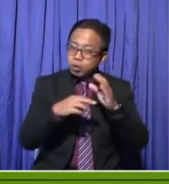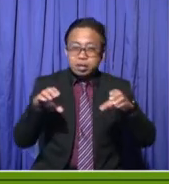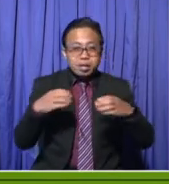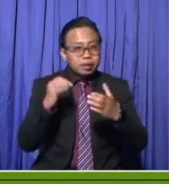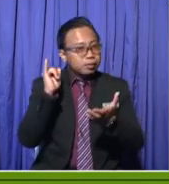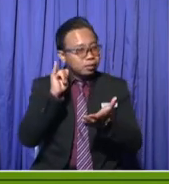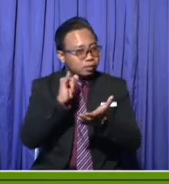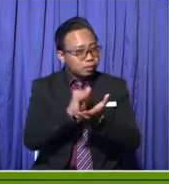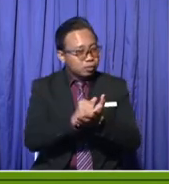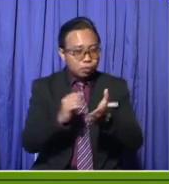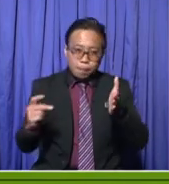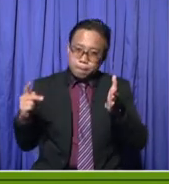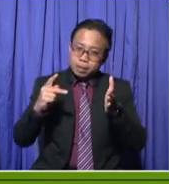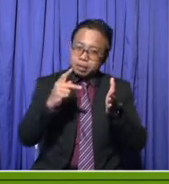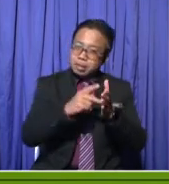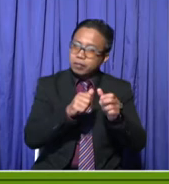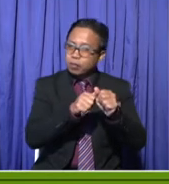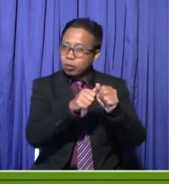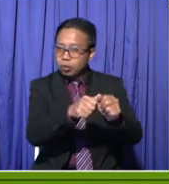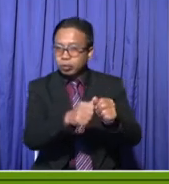these patterns follow?